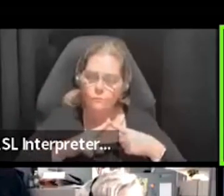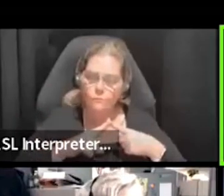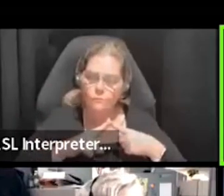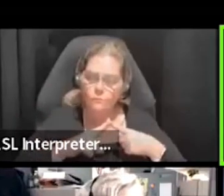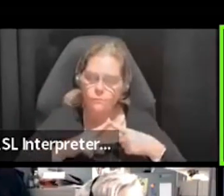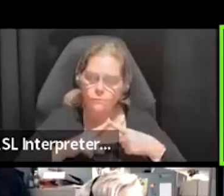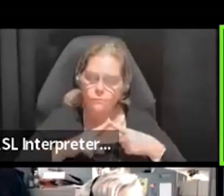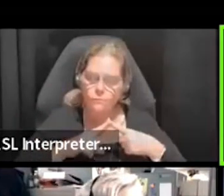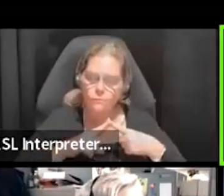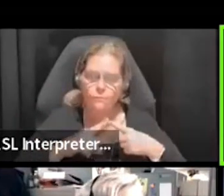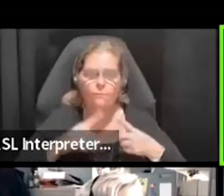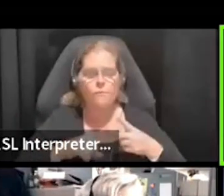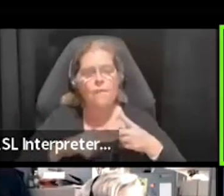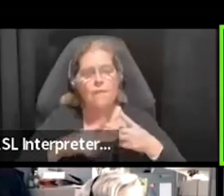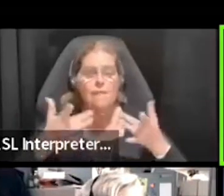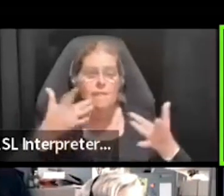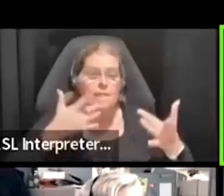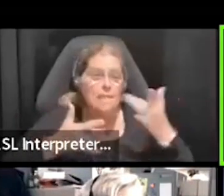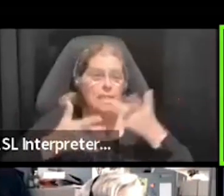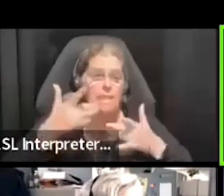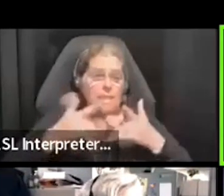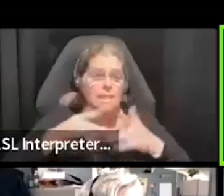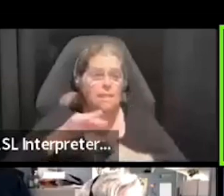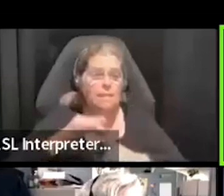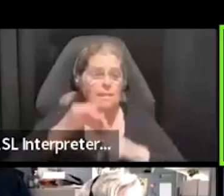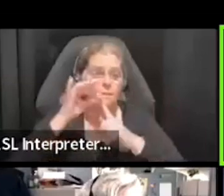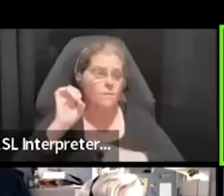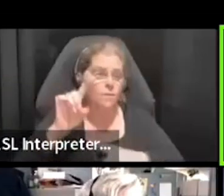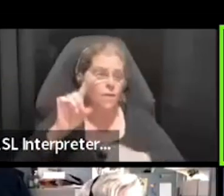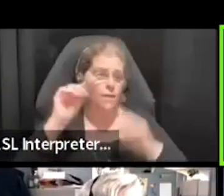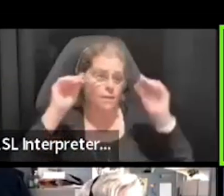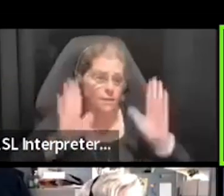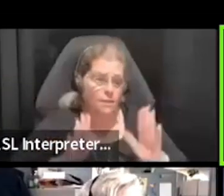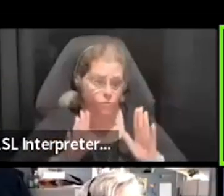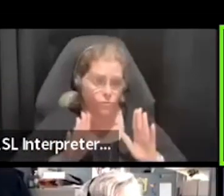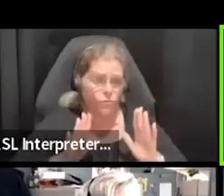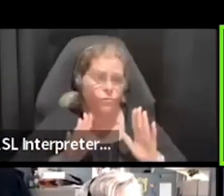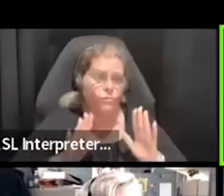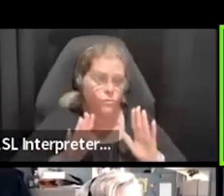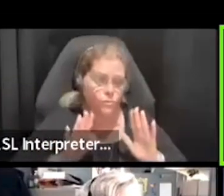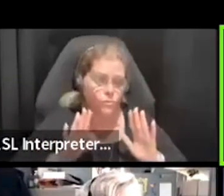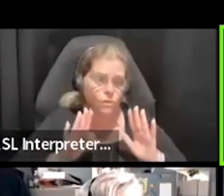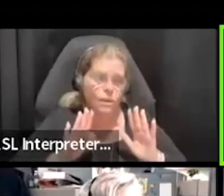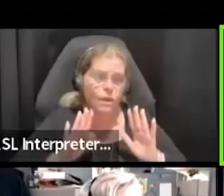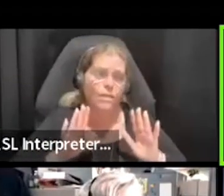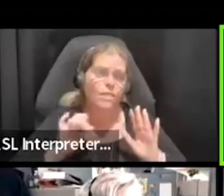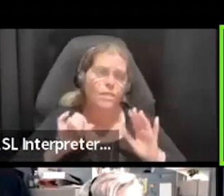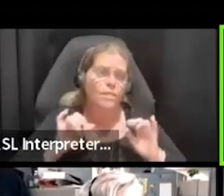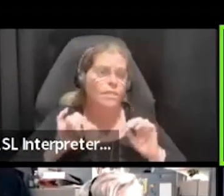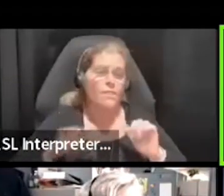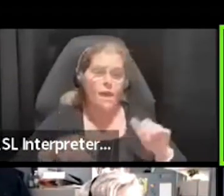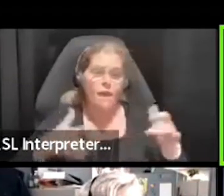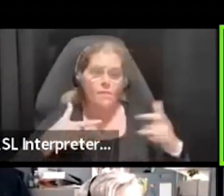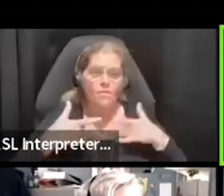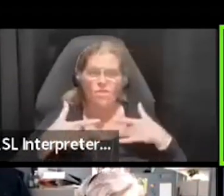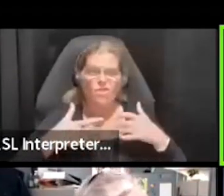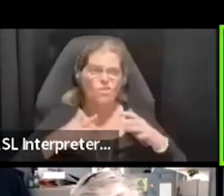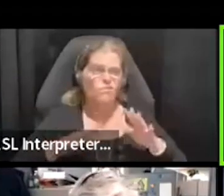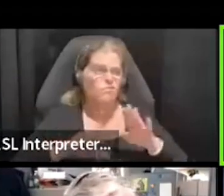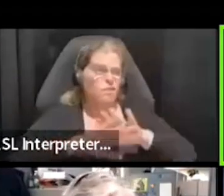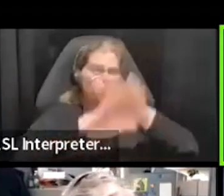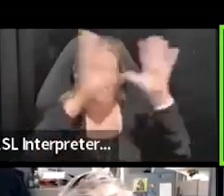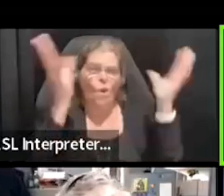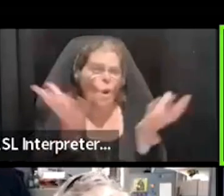We talked about the shortage of special ed teachers and the concerns that that creates across all, almost all of the